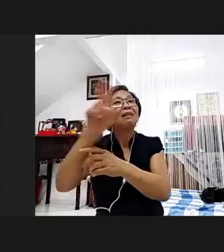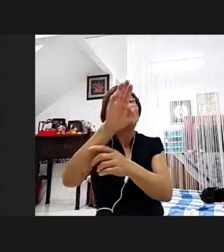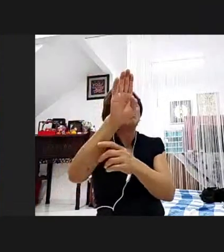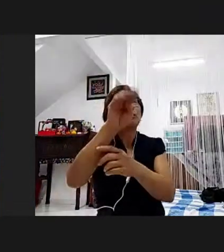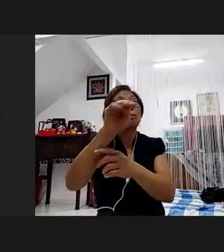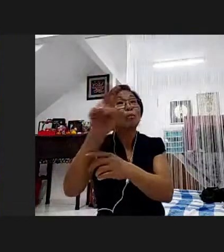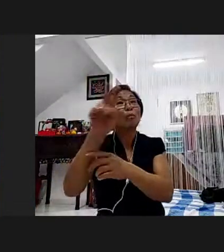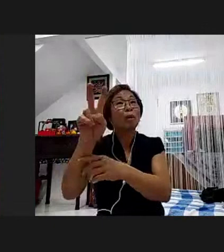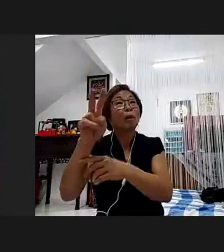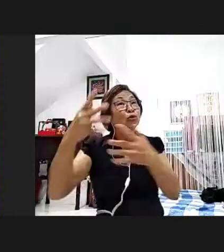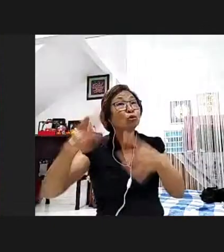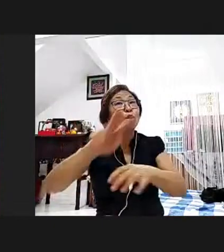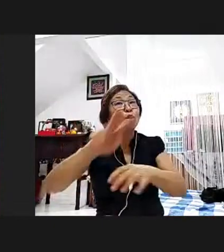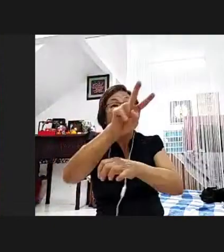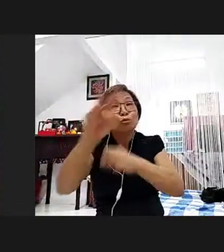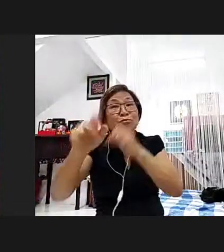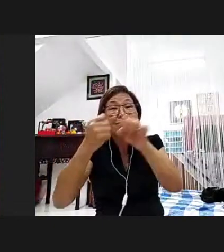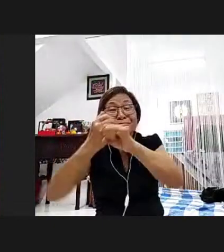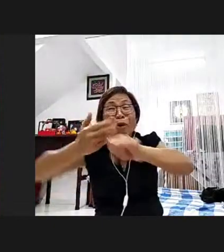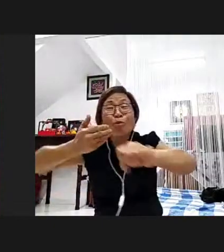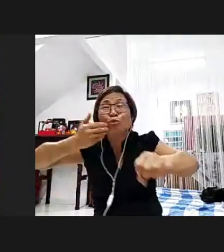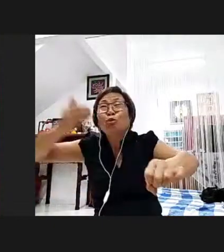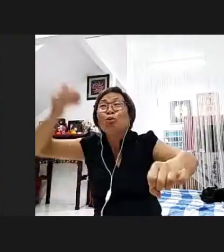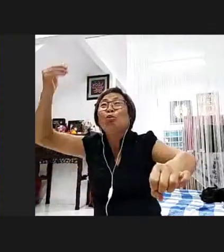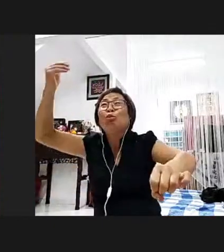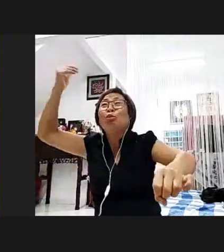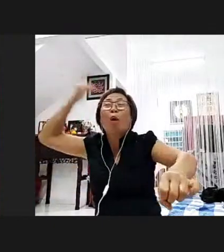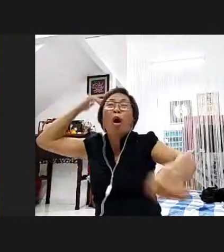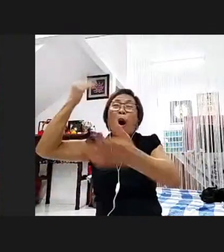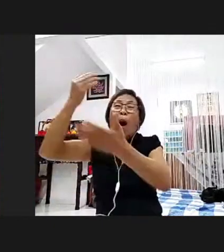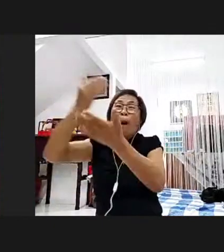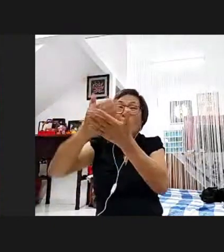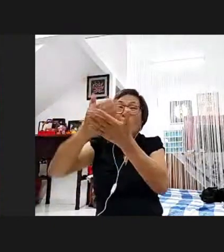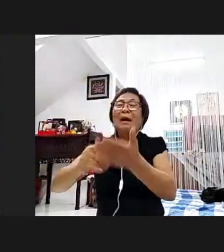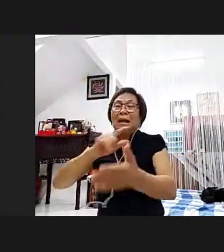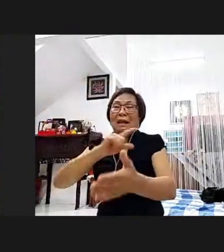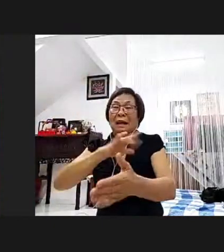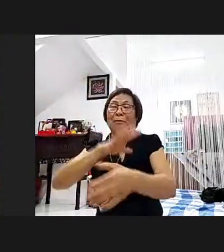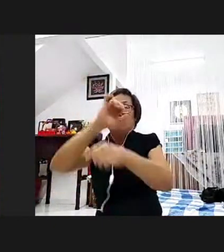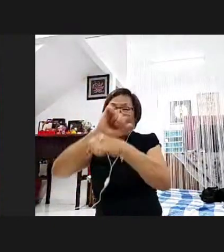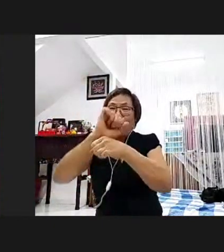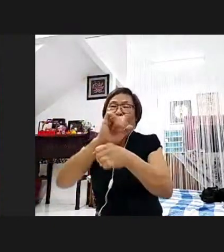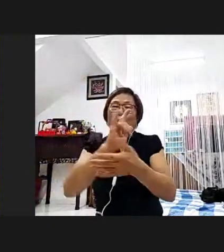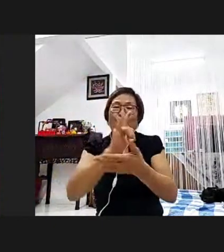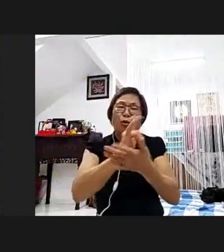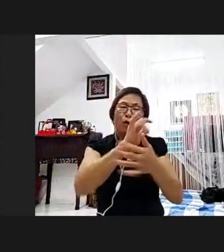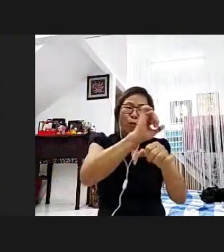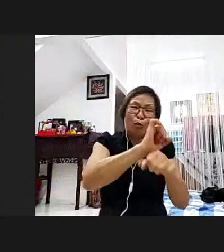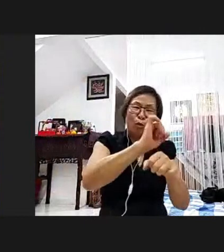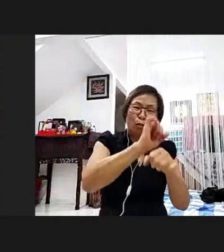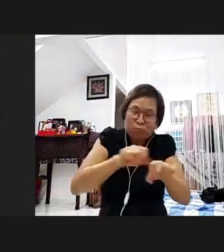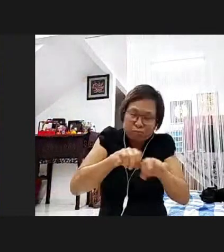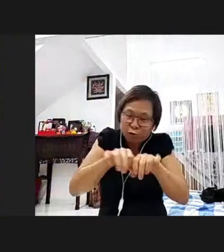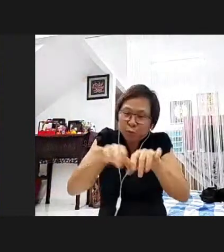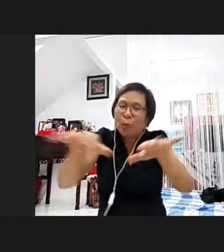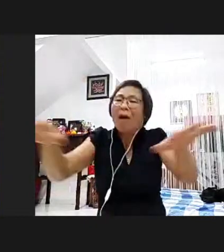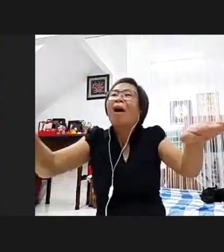22 years ago. So these are the part of the Buddhist work that Sister Libby has done, spreading